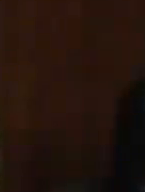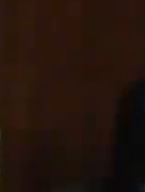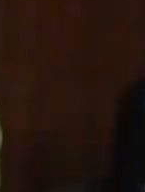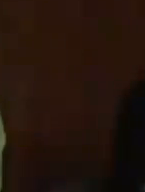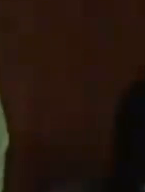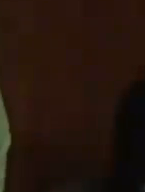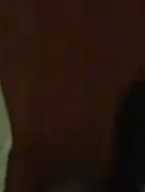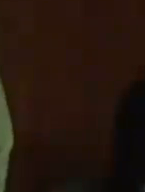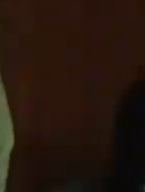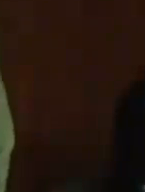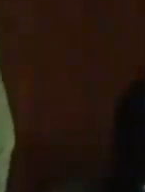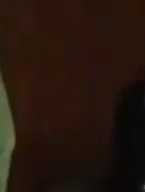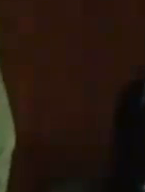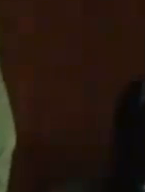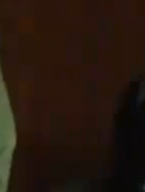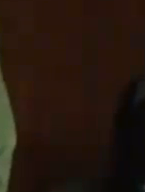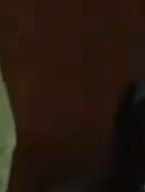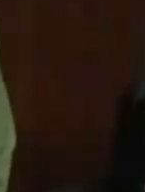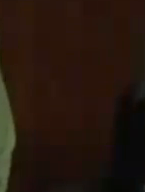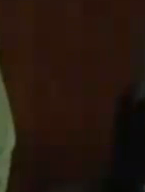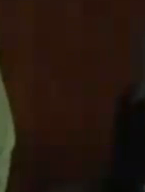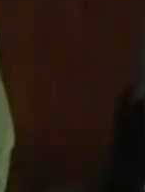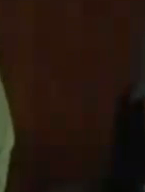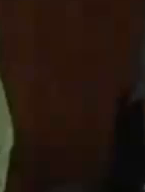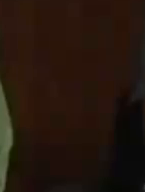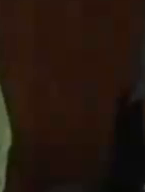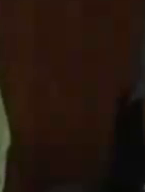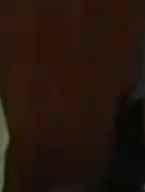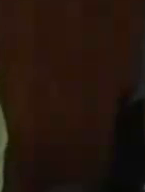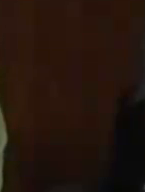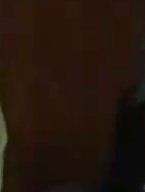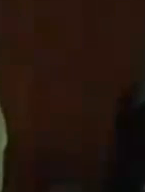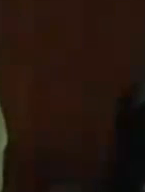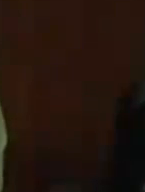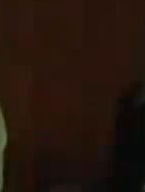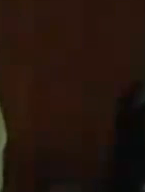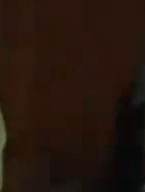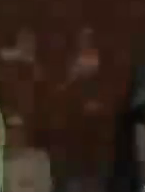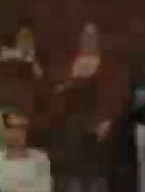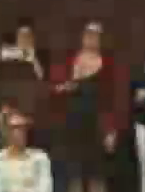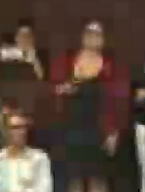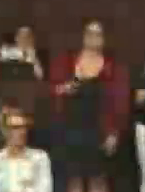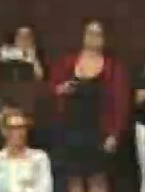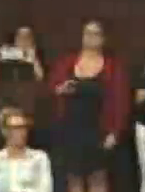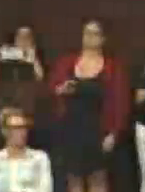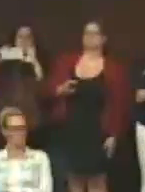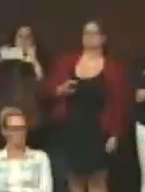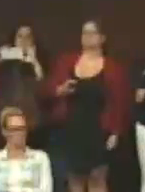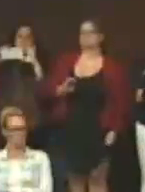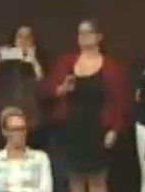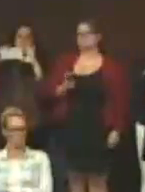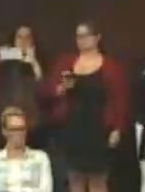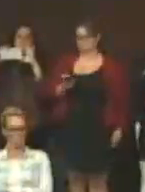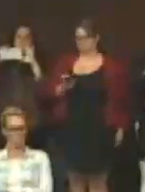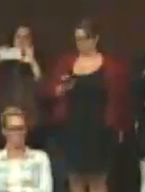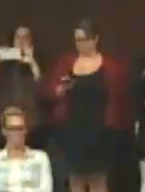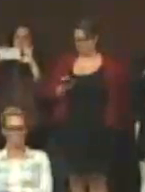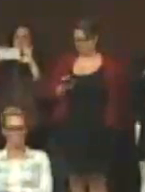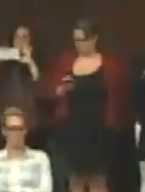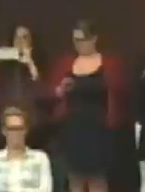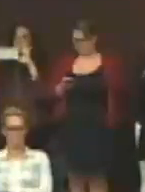forward. Okay. Next question. Hi. My name's Karen Feeney, and I guess I have a couple questions. I'll ask them one